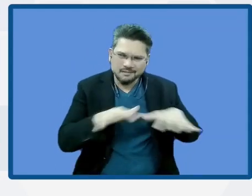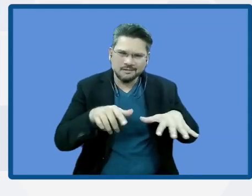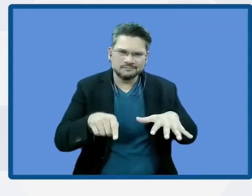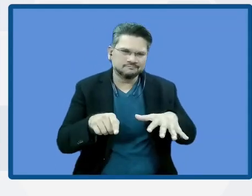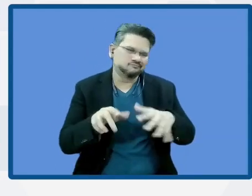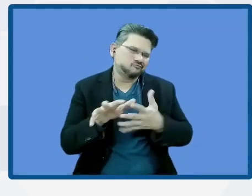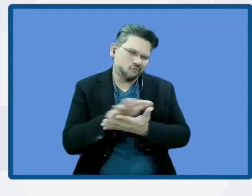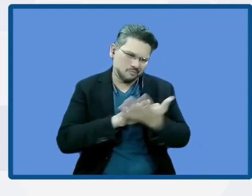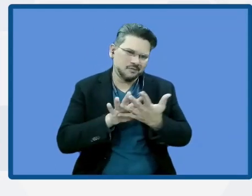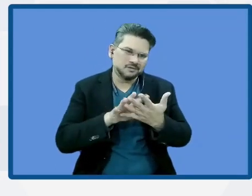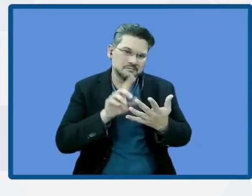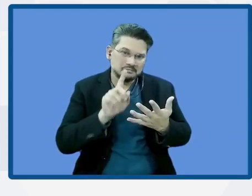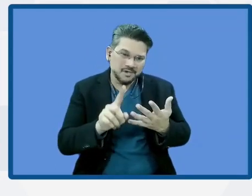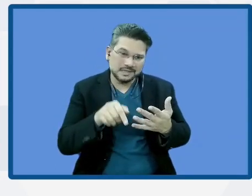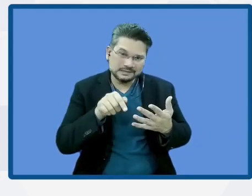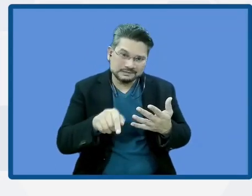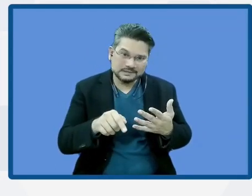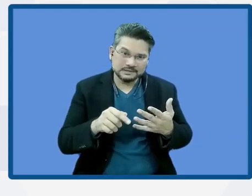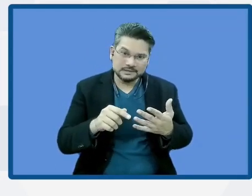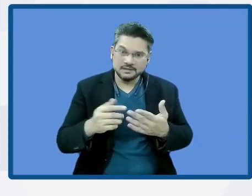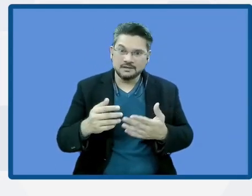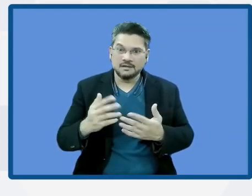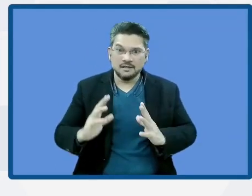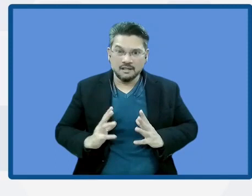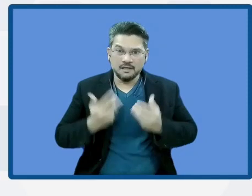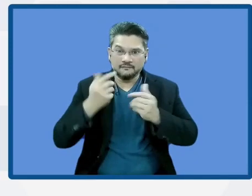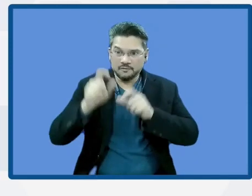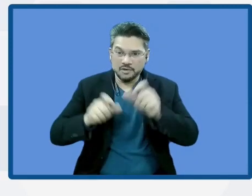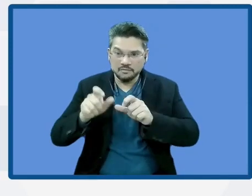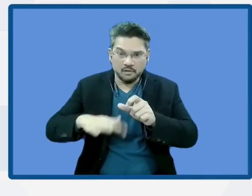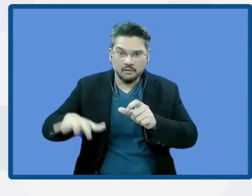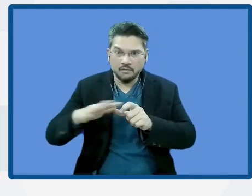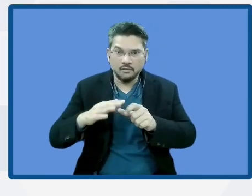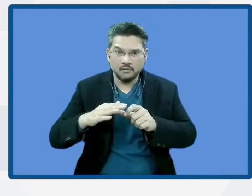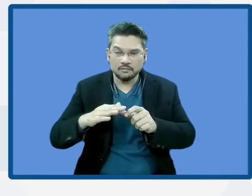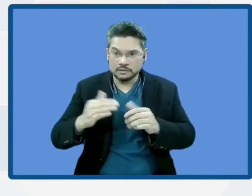lives, then all these investments are worth having.